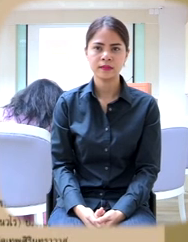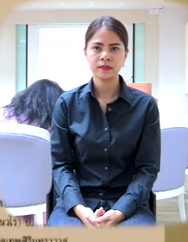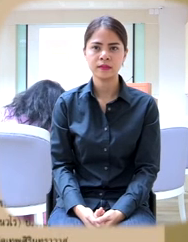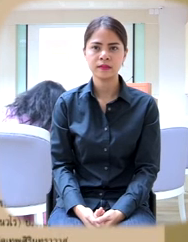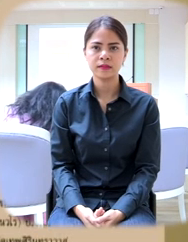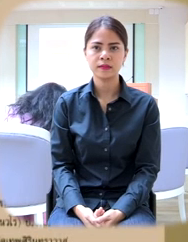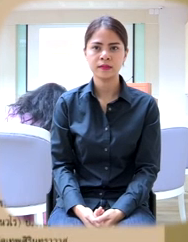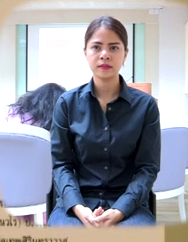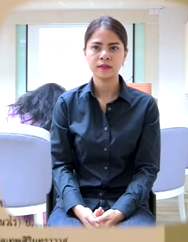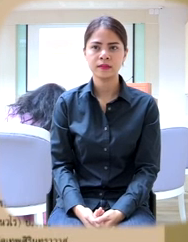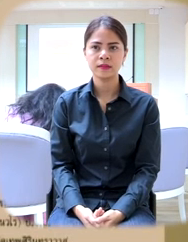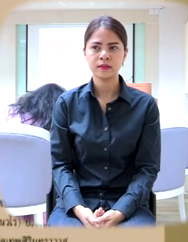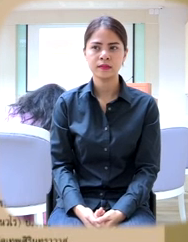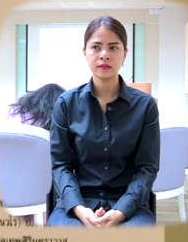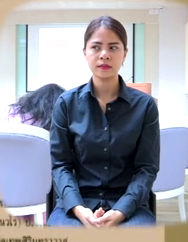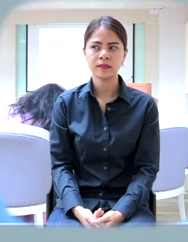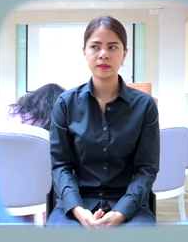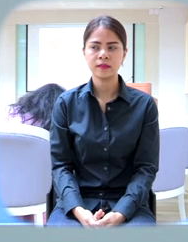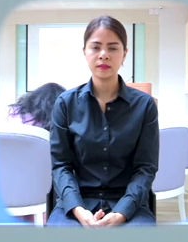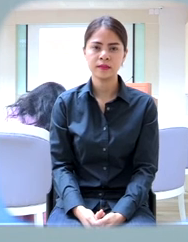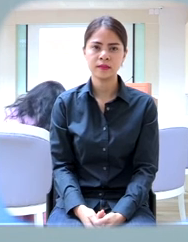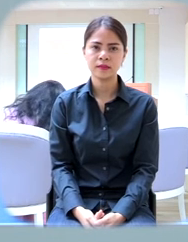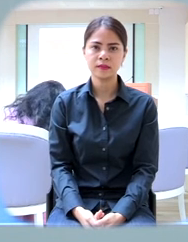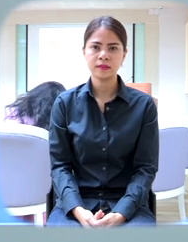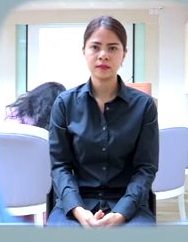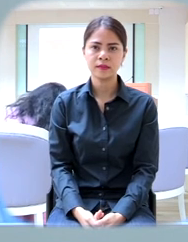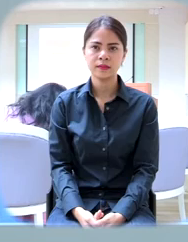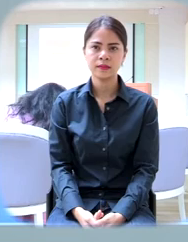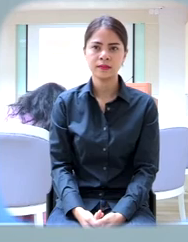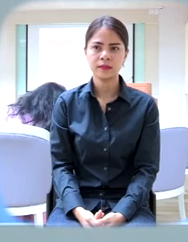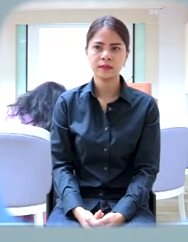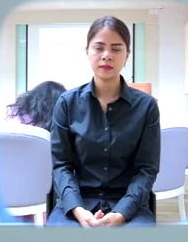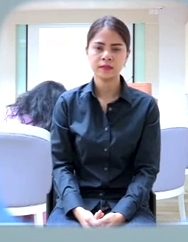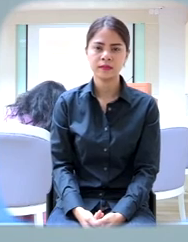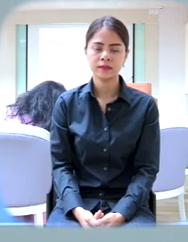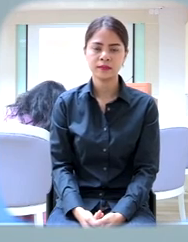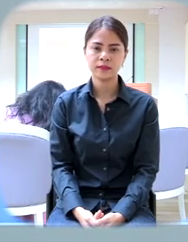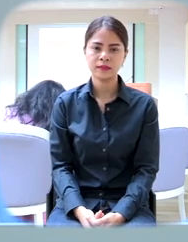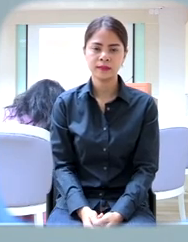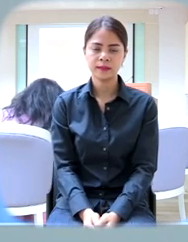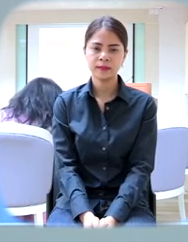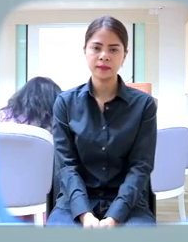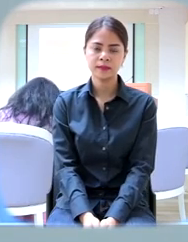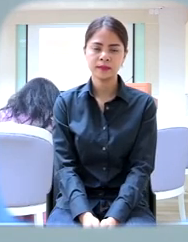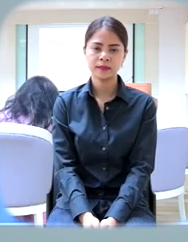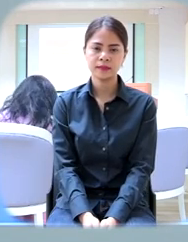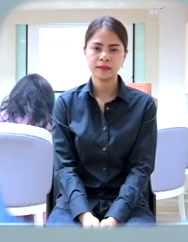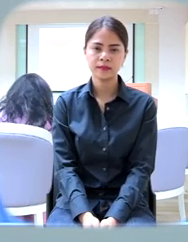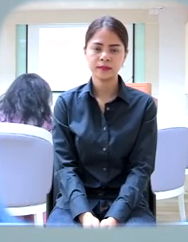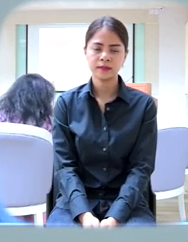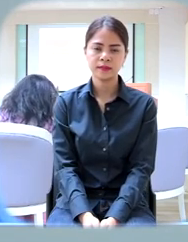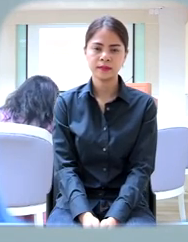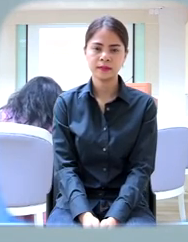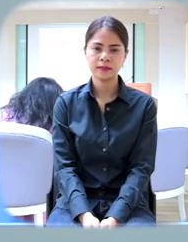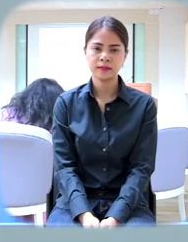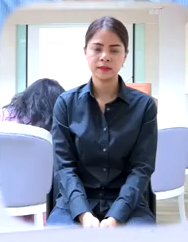Sri Mangalachan and also in the factthat it shows an extraordinary fluorescence of Pali literature at